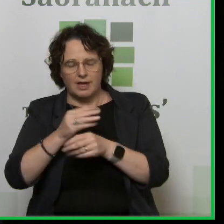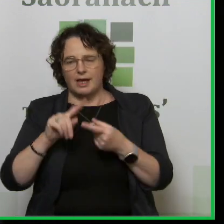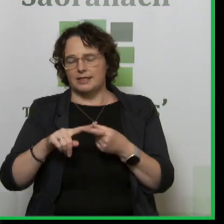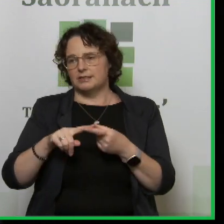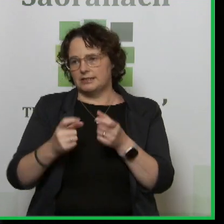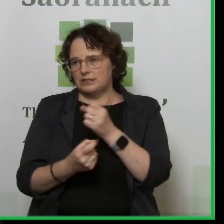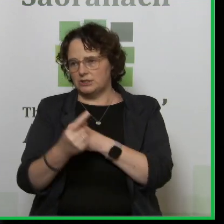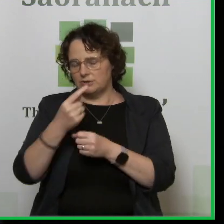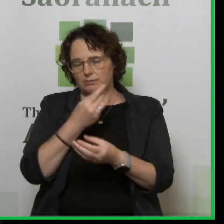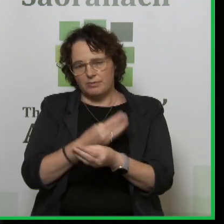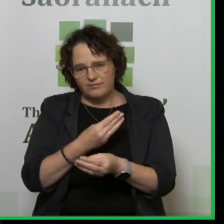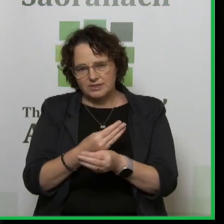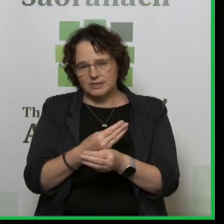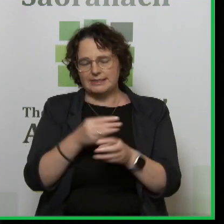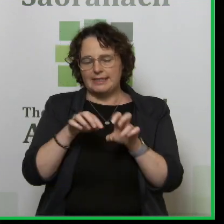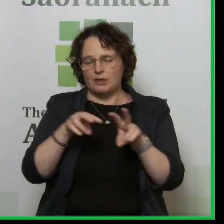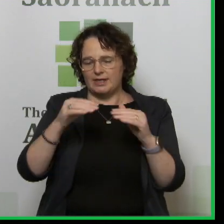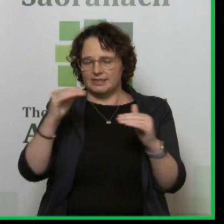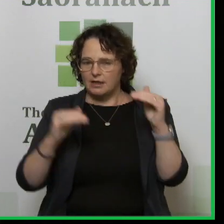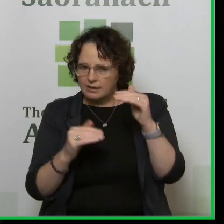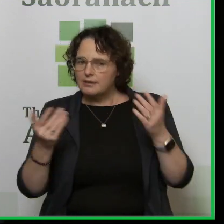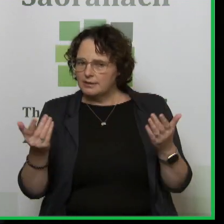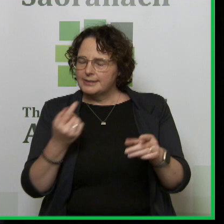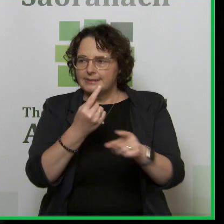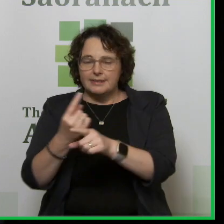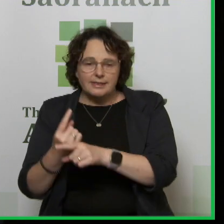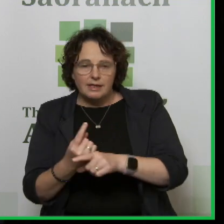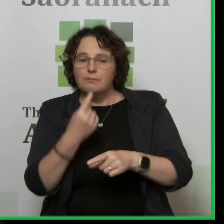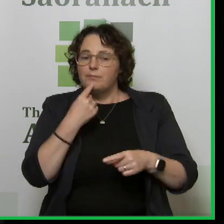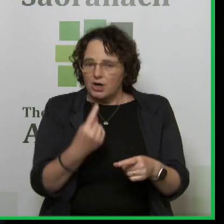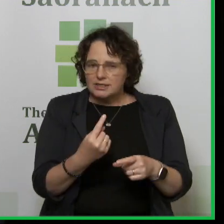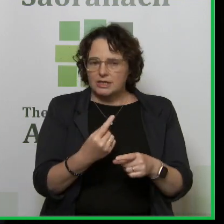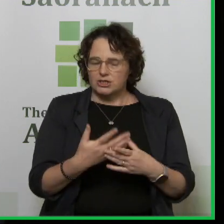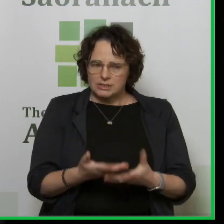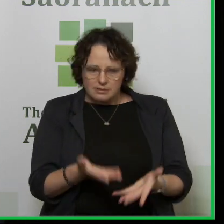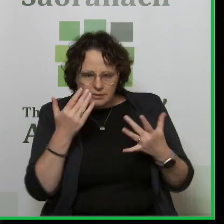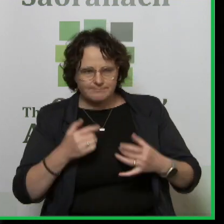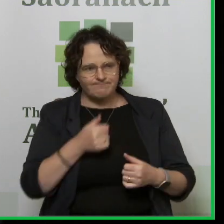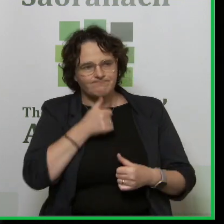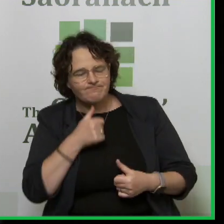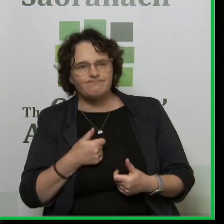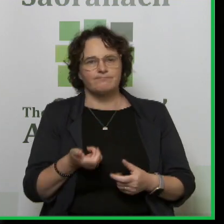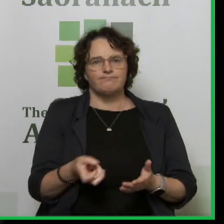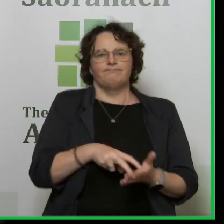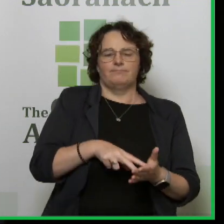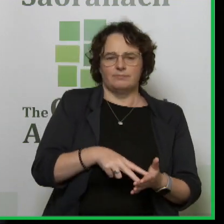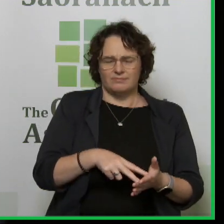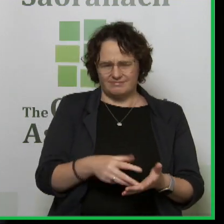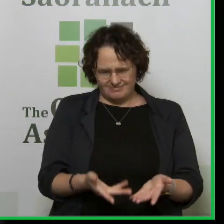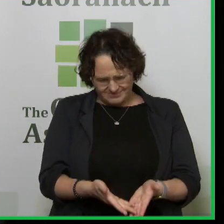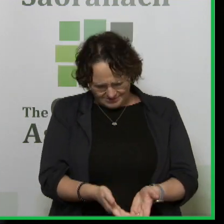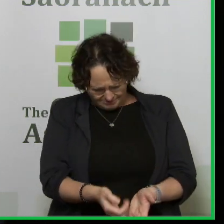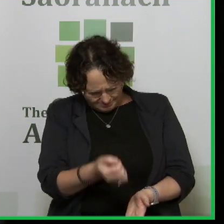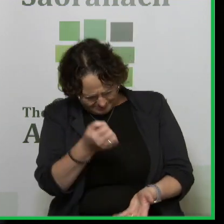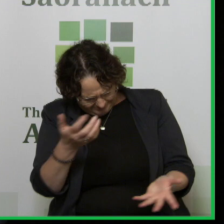poverty, inequality are there. I'm not saying that. Resilience is not just about individuals pulling themselves up by their straps, that kind of nonsensical notion